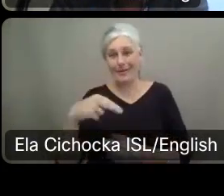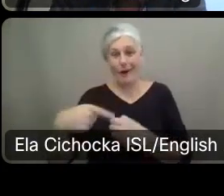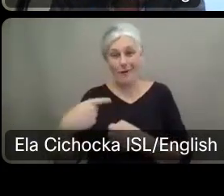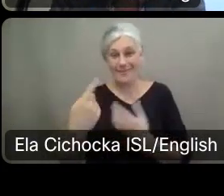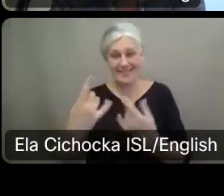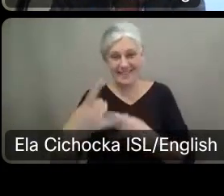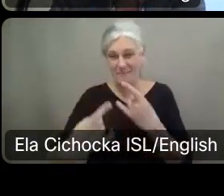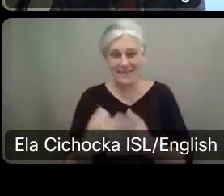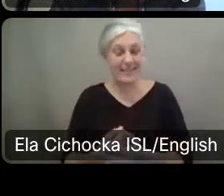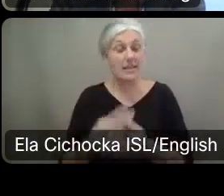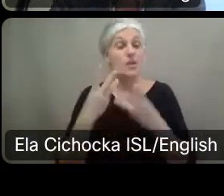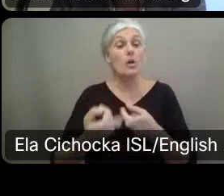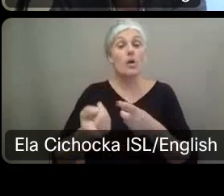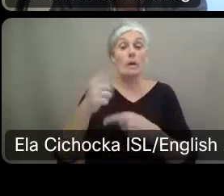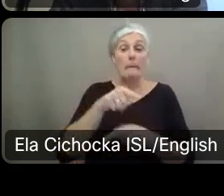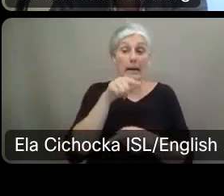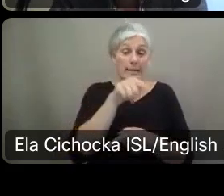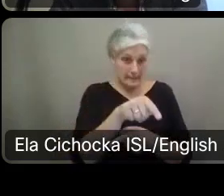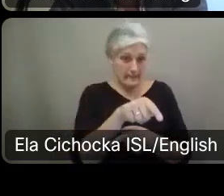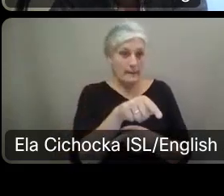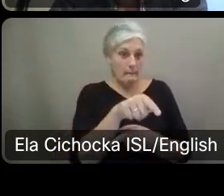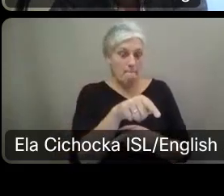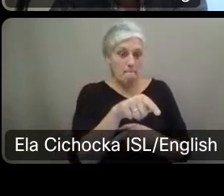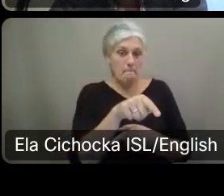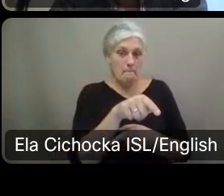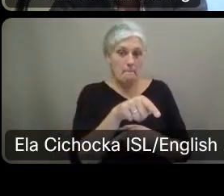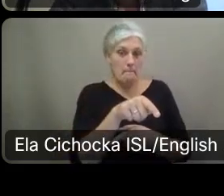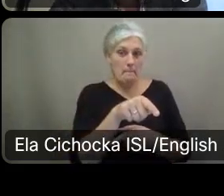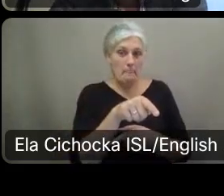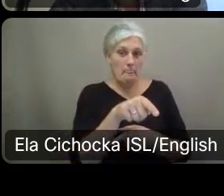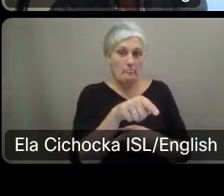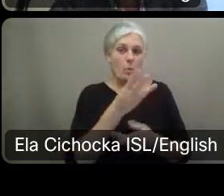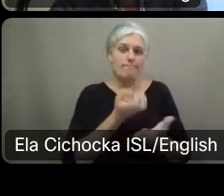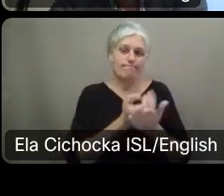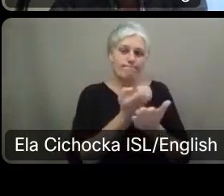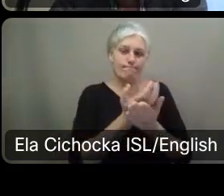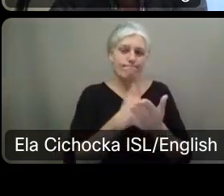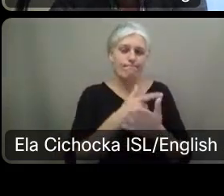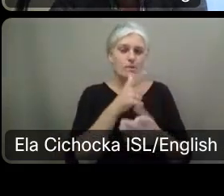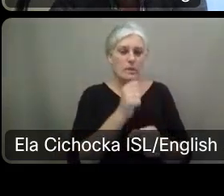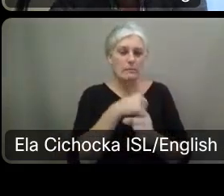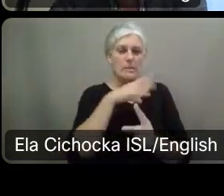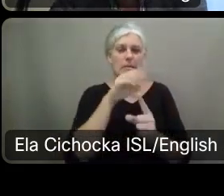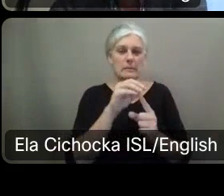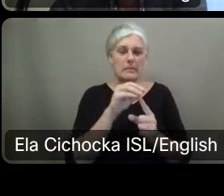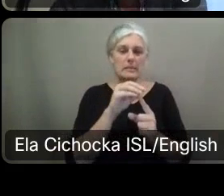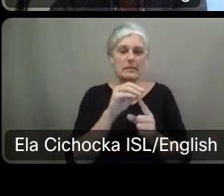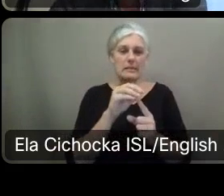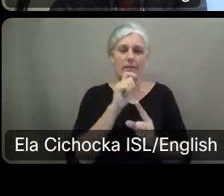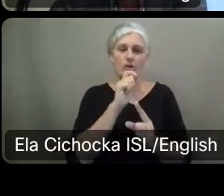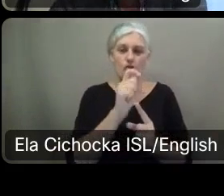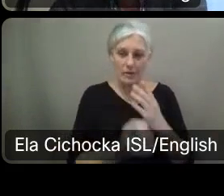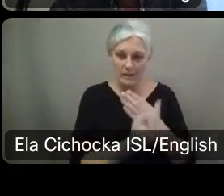but just if you want to go back, Naomi, I just was outline some of this particular notifiable incident. So